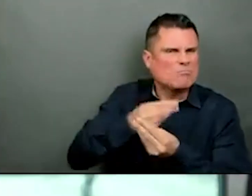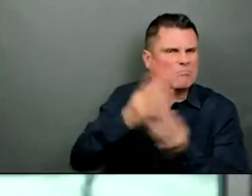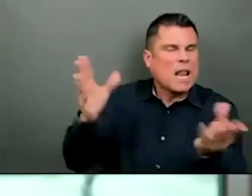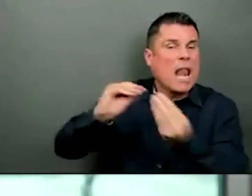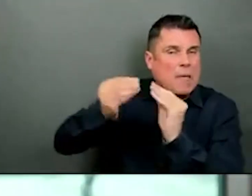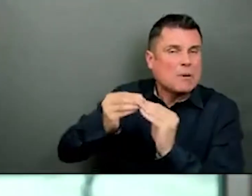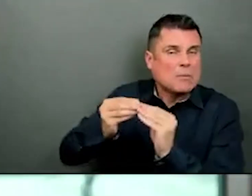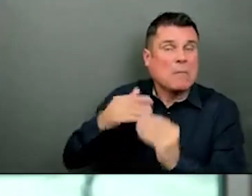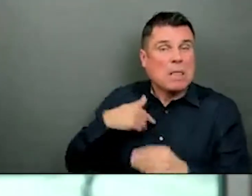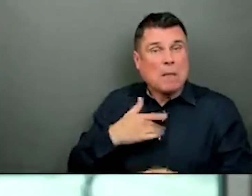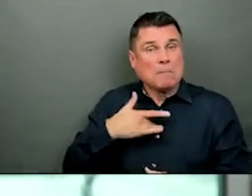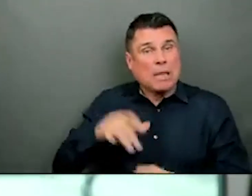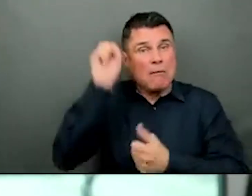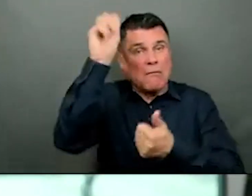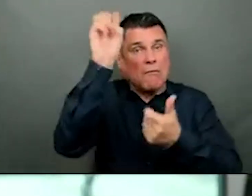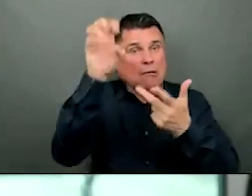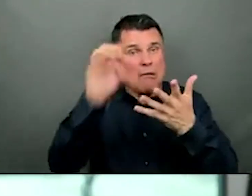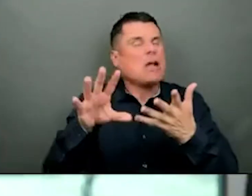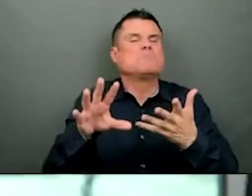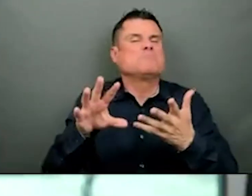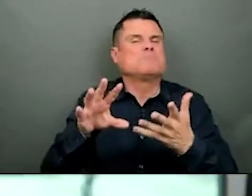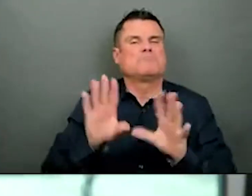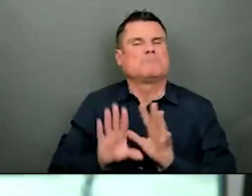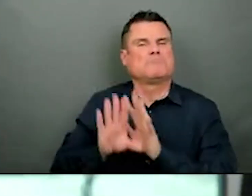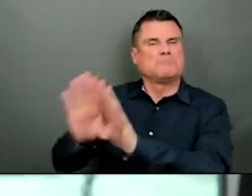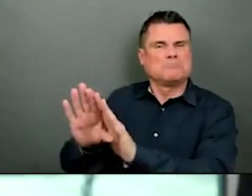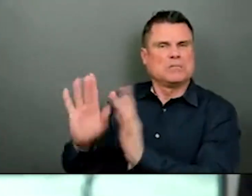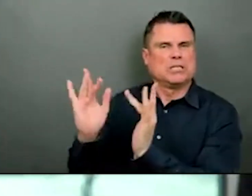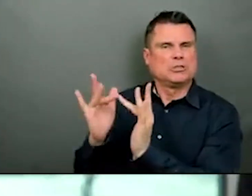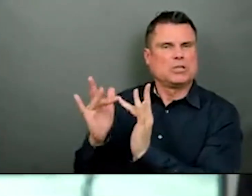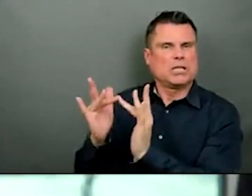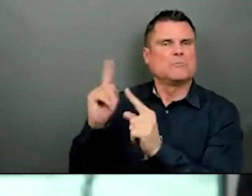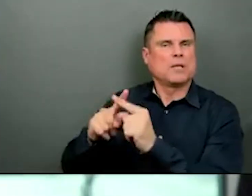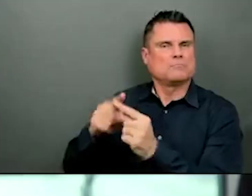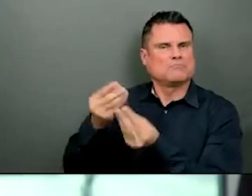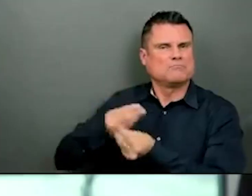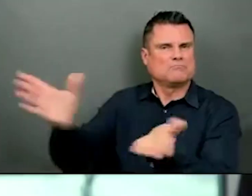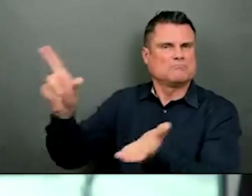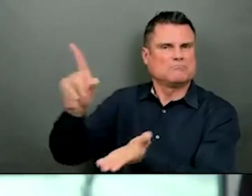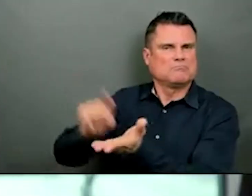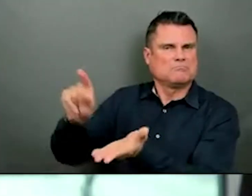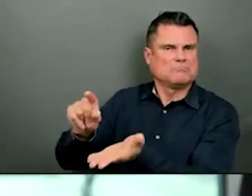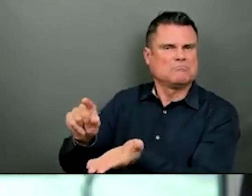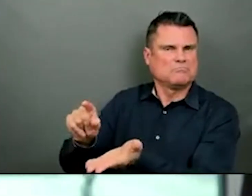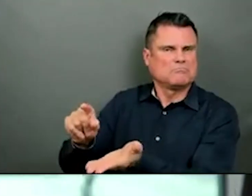There's a comma in the wrong spot. I almost had a fit here. It said 75,000. I think it's